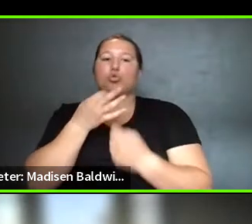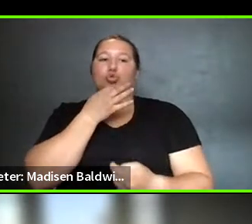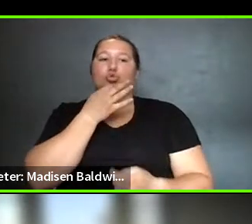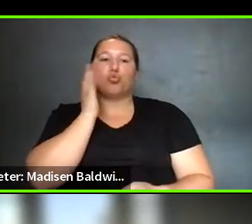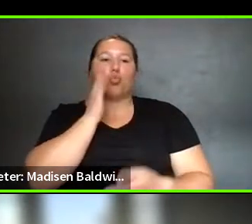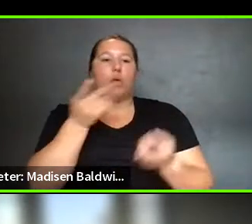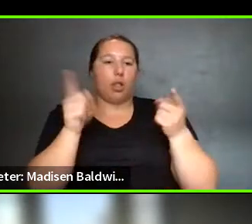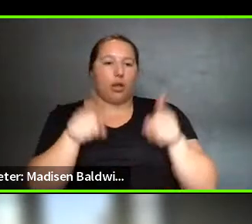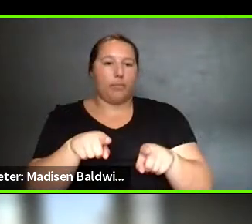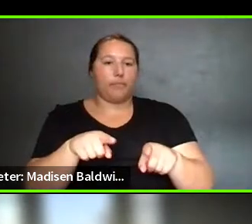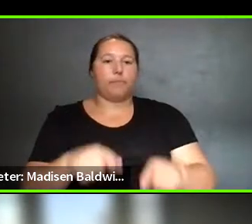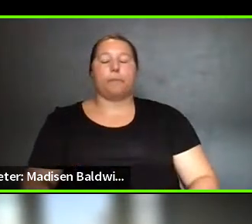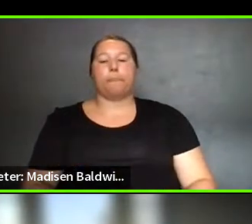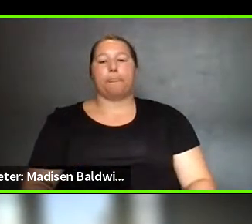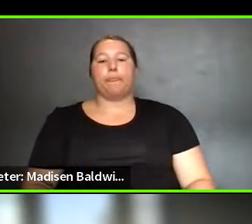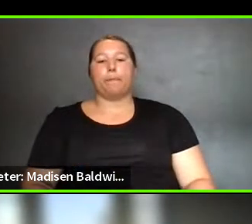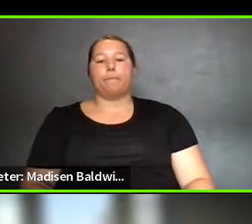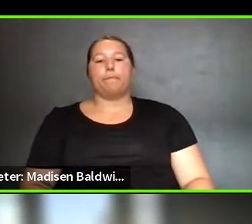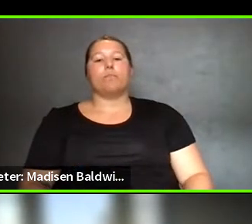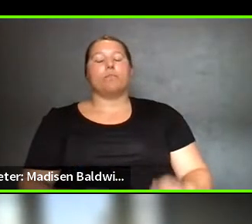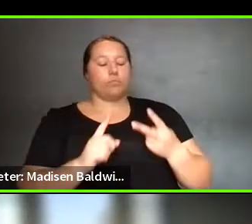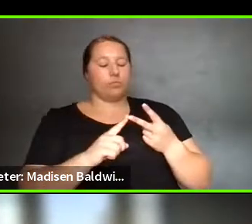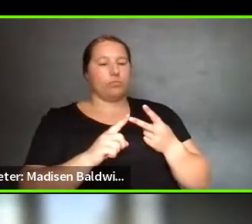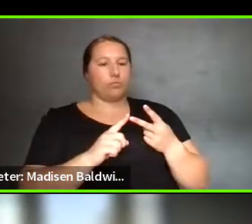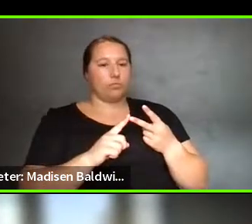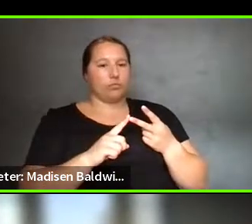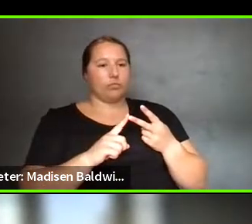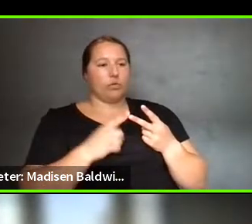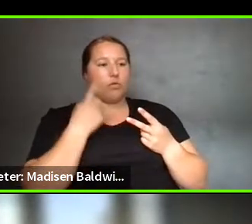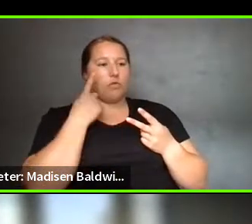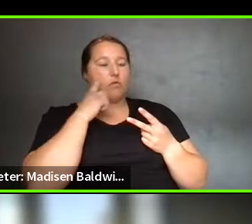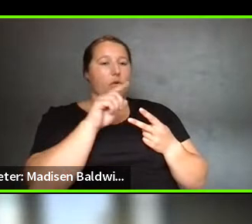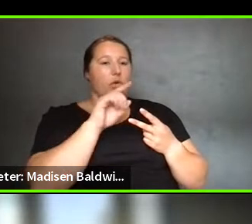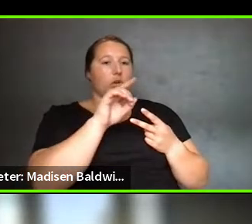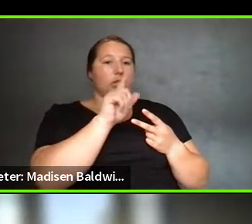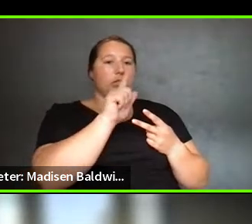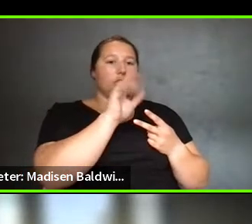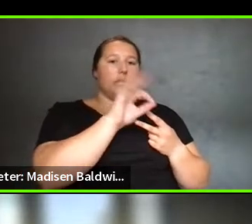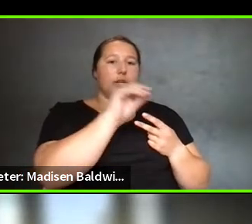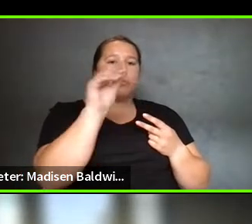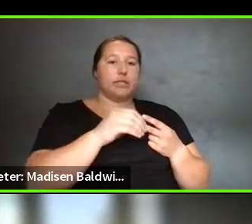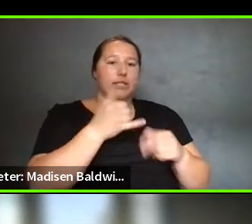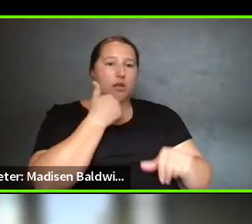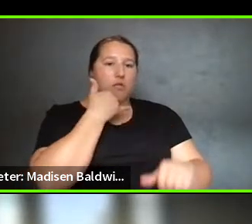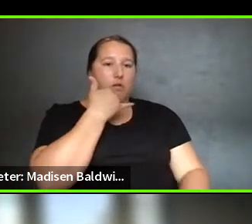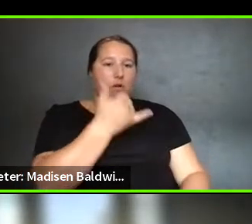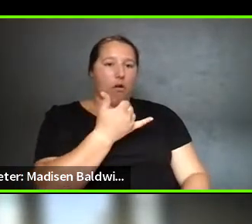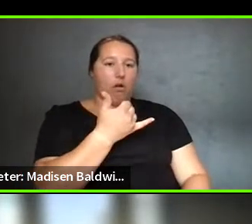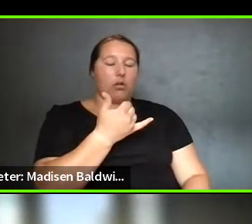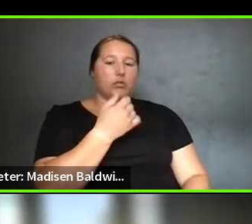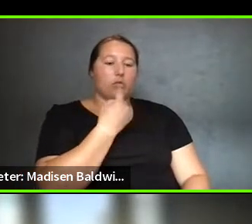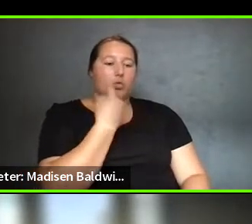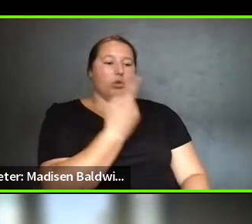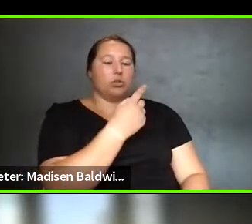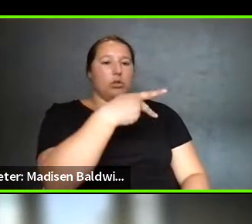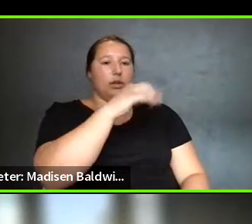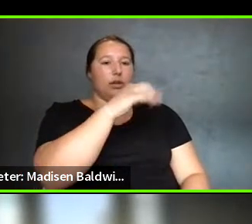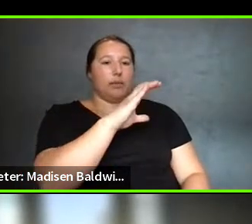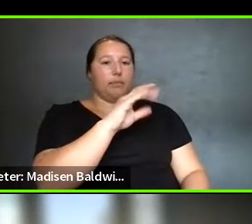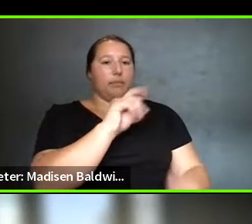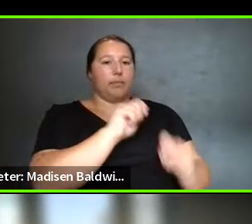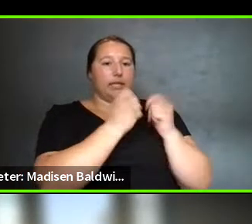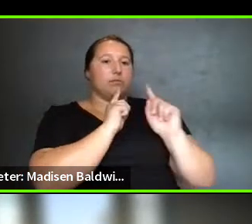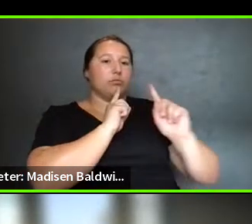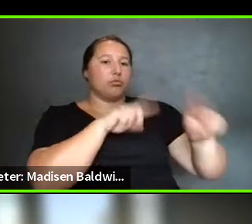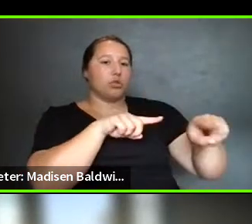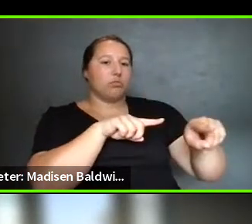Thank you. And for the 29% of calls where it was just PIC team members responding